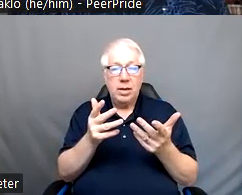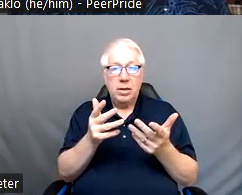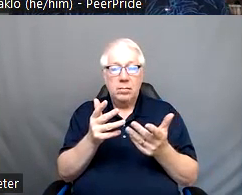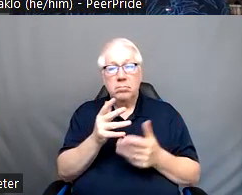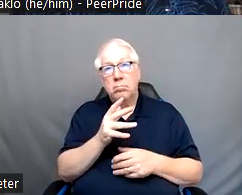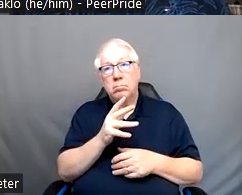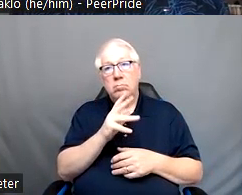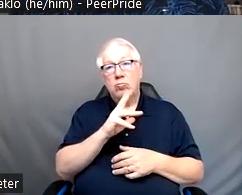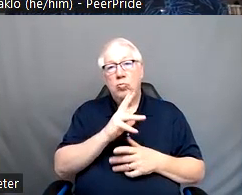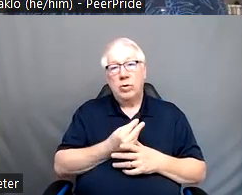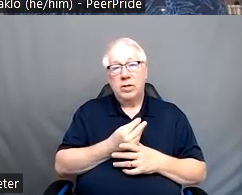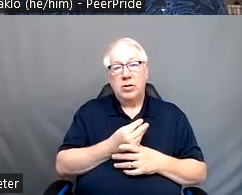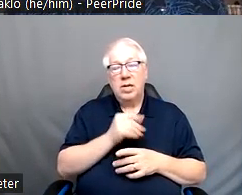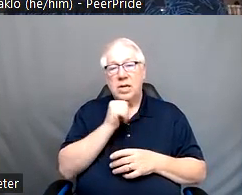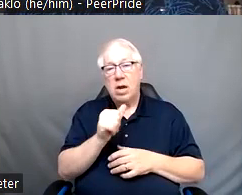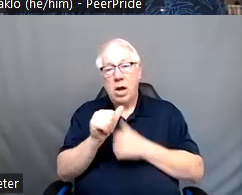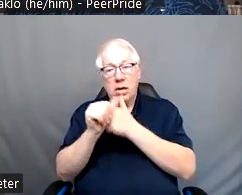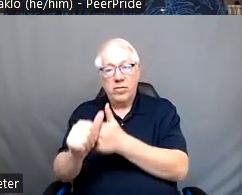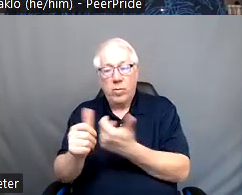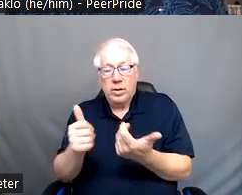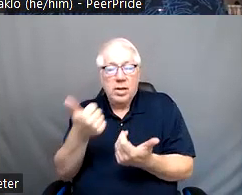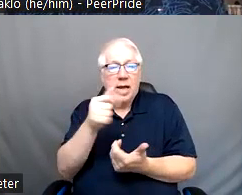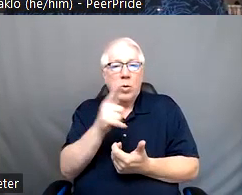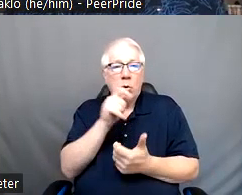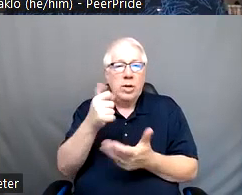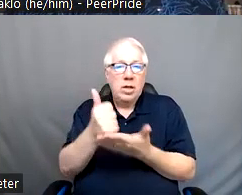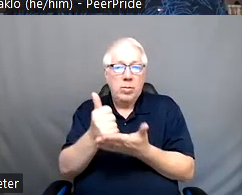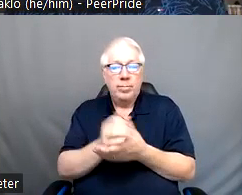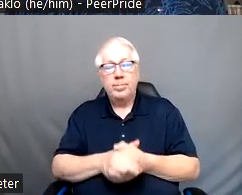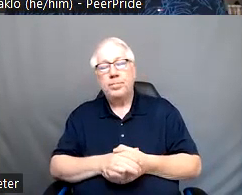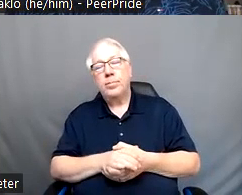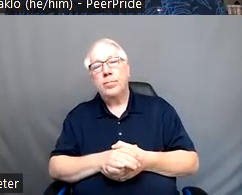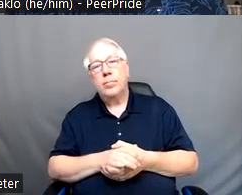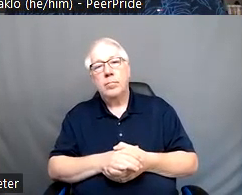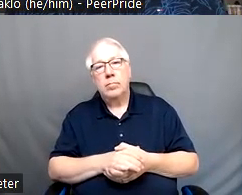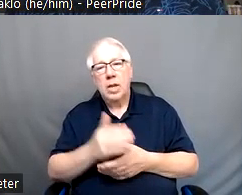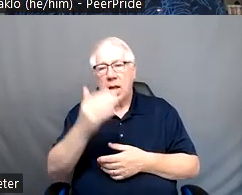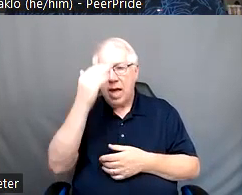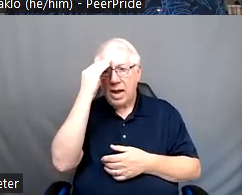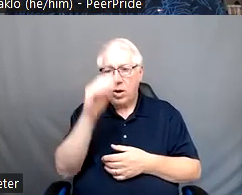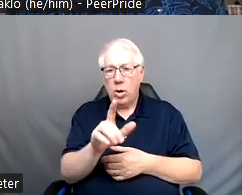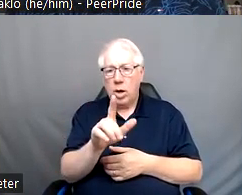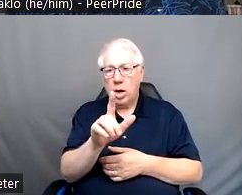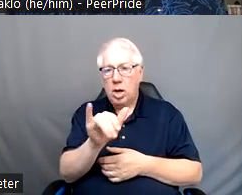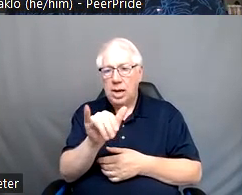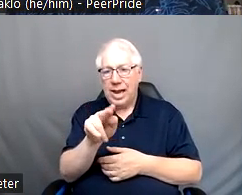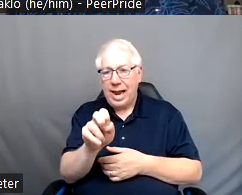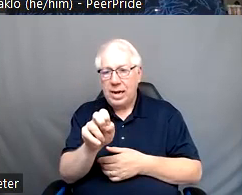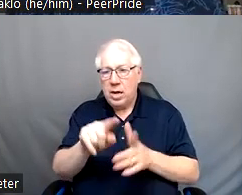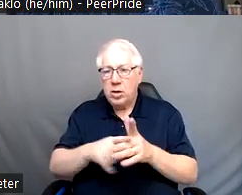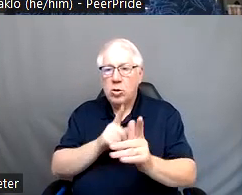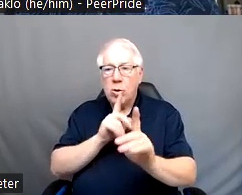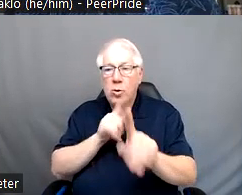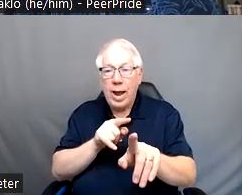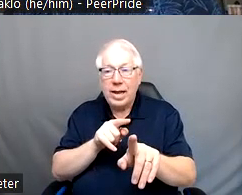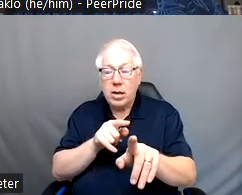nonconforming, and also just anyone who needs assistance. So I know, Layne, you started to answer that one.